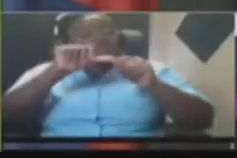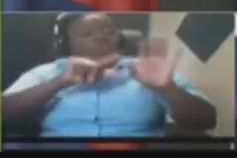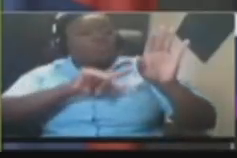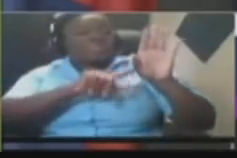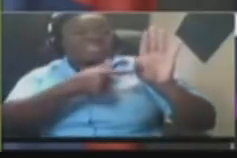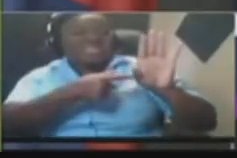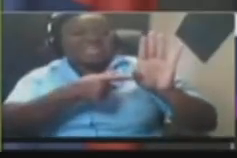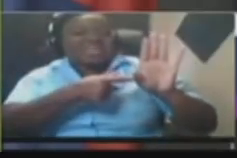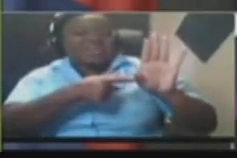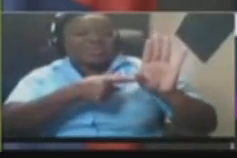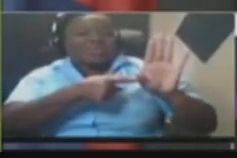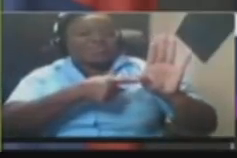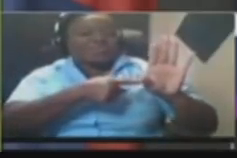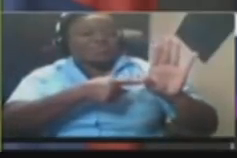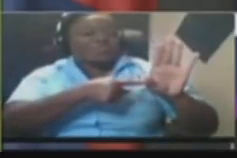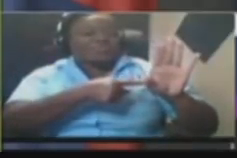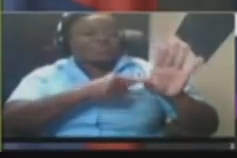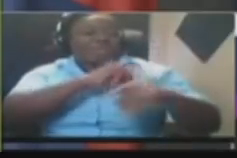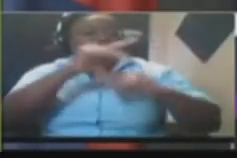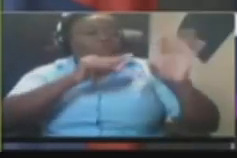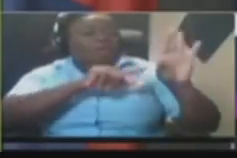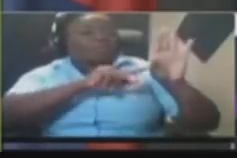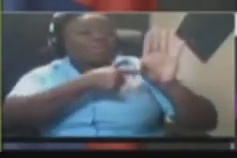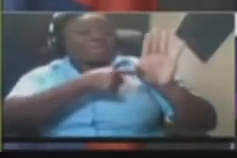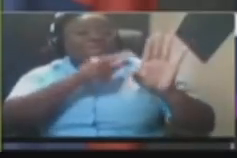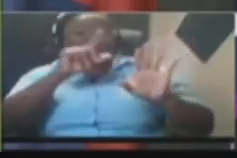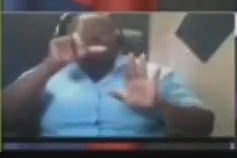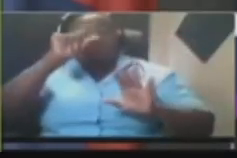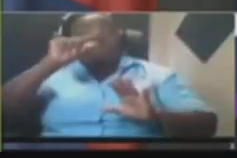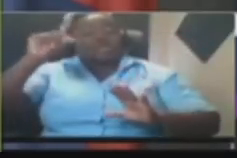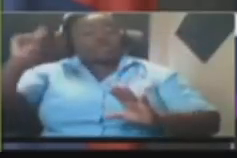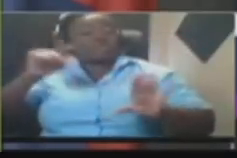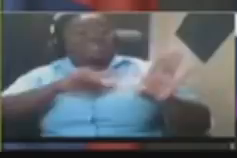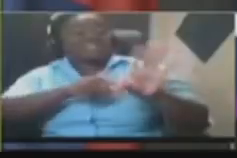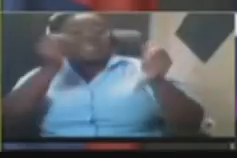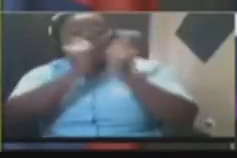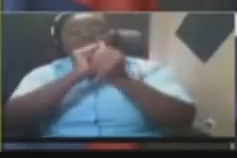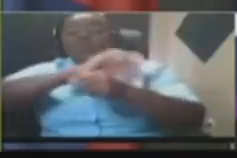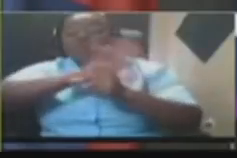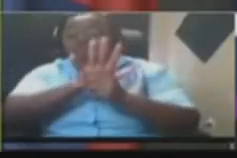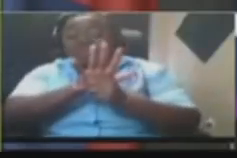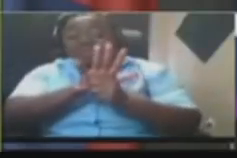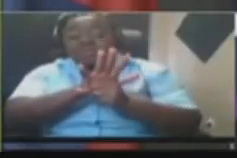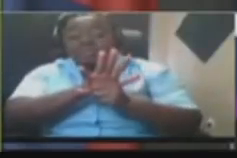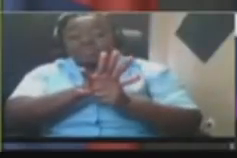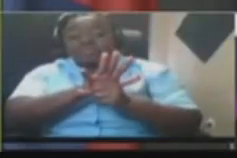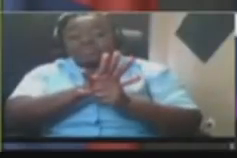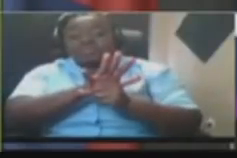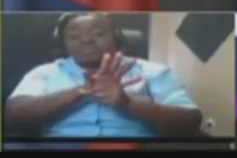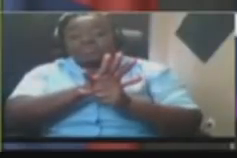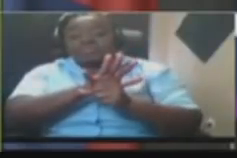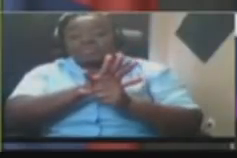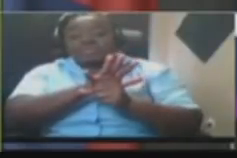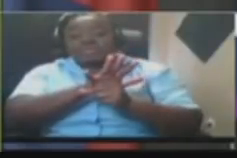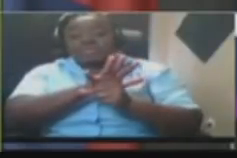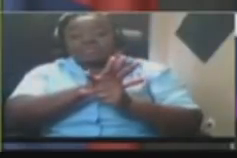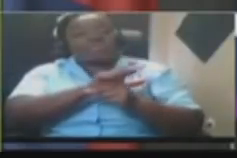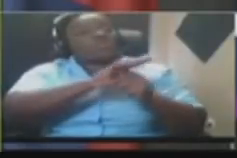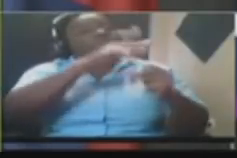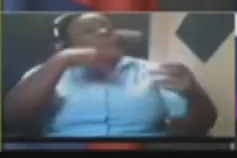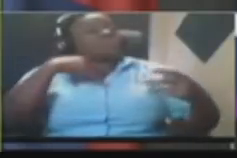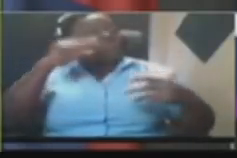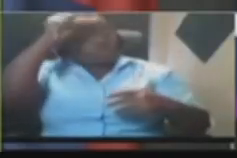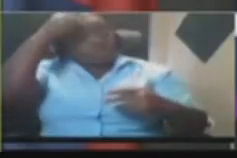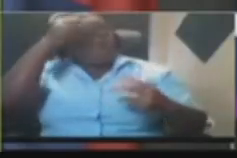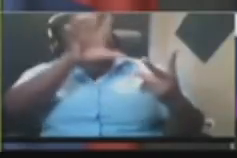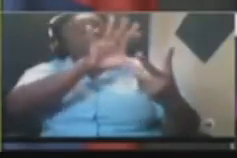to COVID-19 at the beginning of 2020, there were options available to the government,